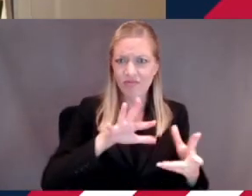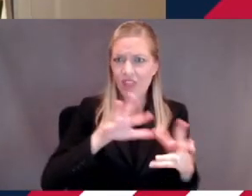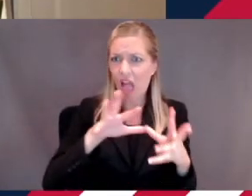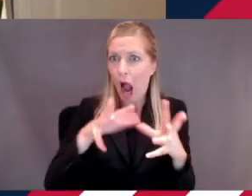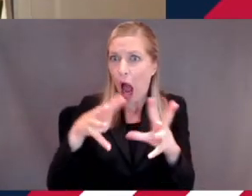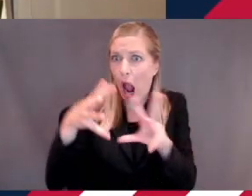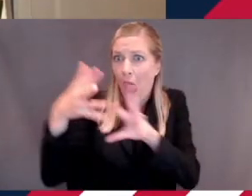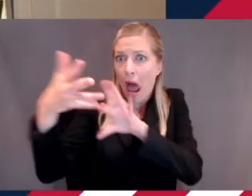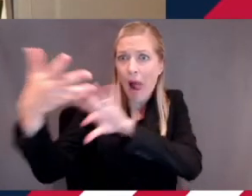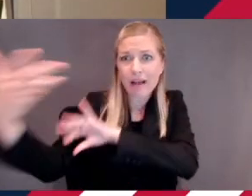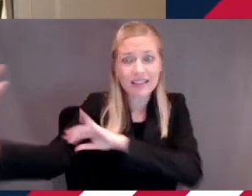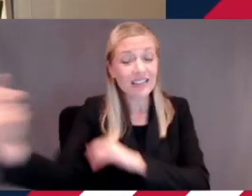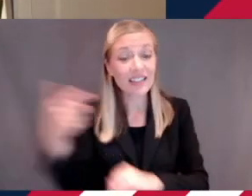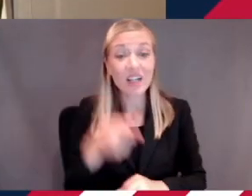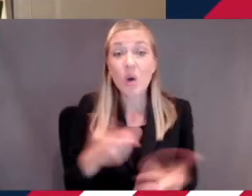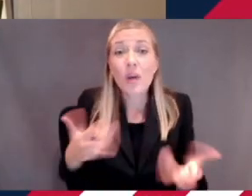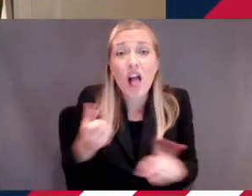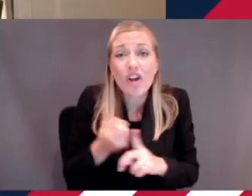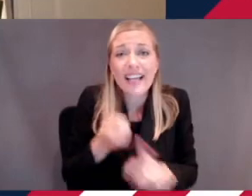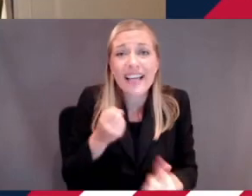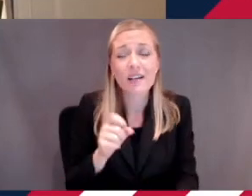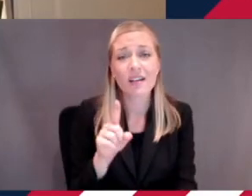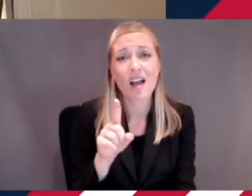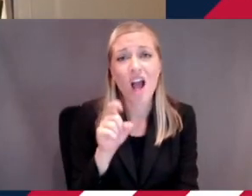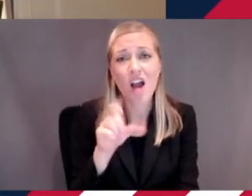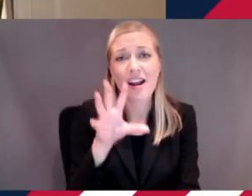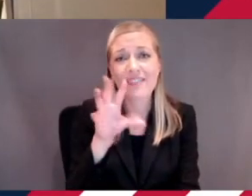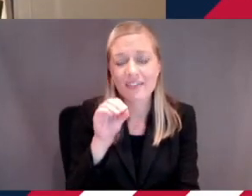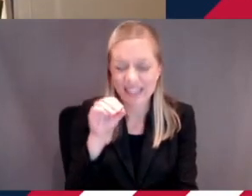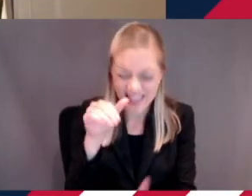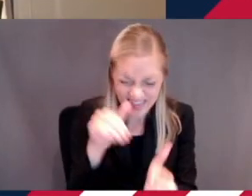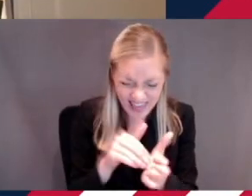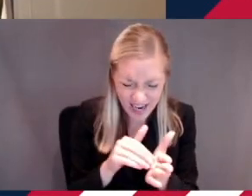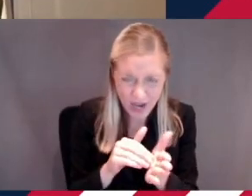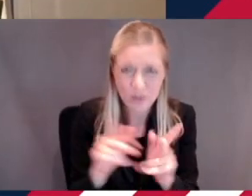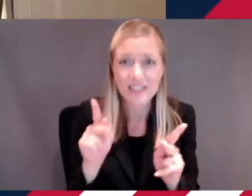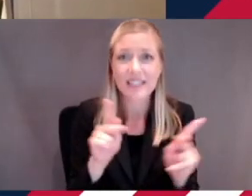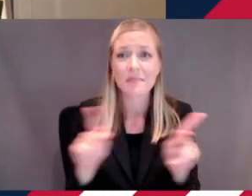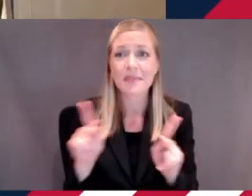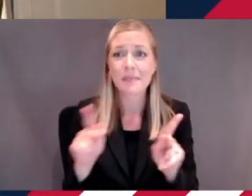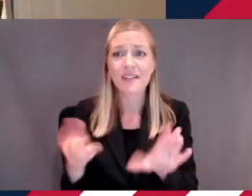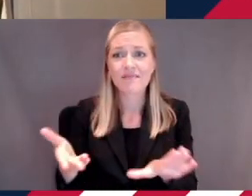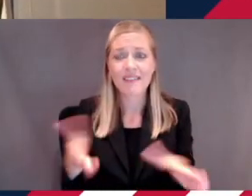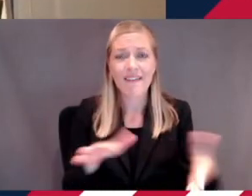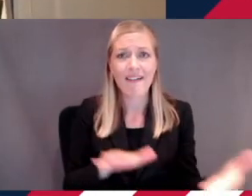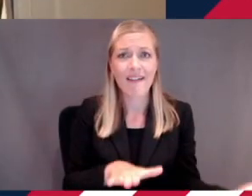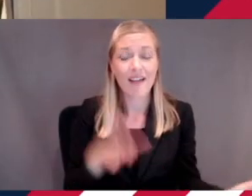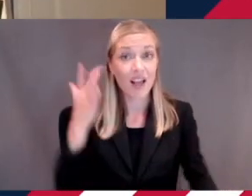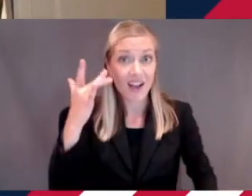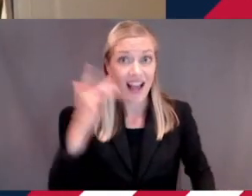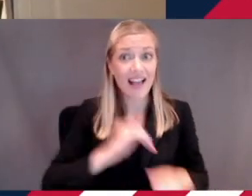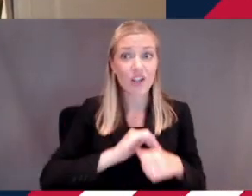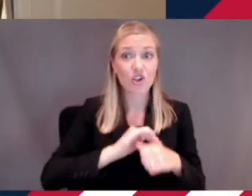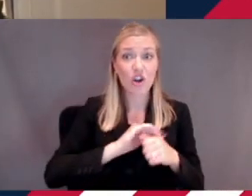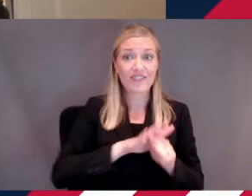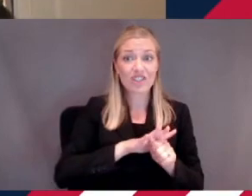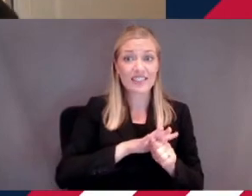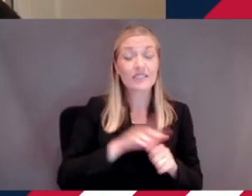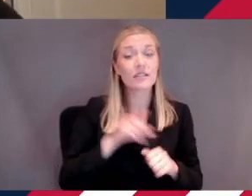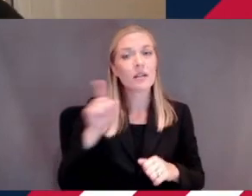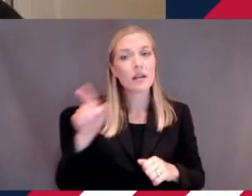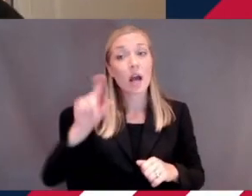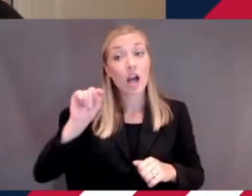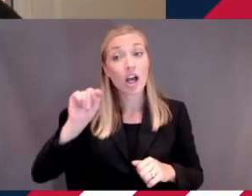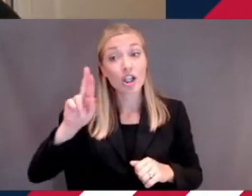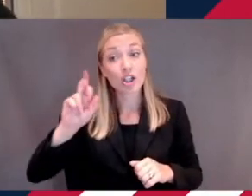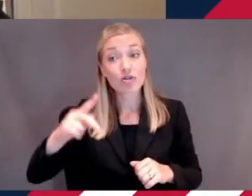150,000 deaths from coronavirus. And what is his response? To distract us, to say maybe we'll postpone the election. Let us